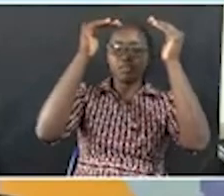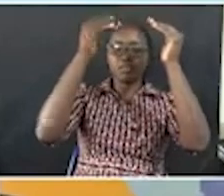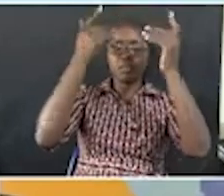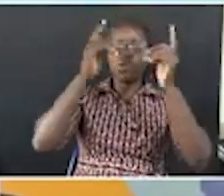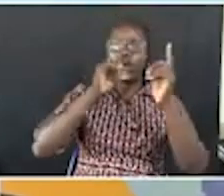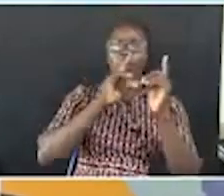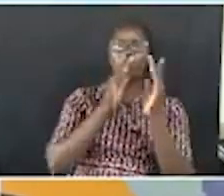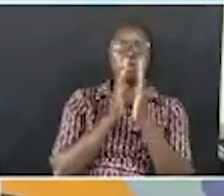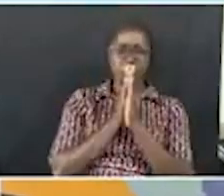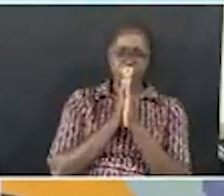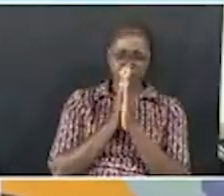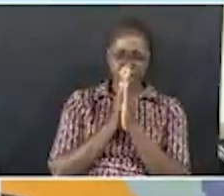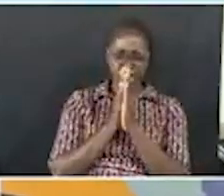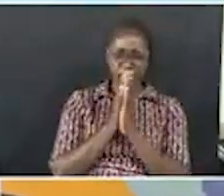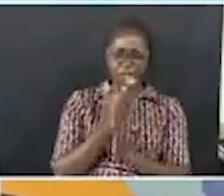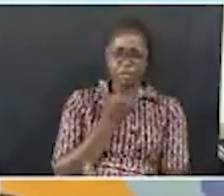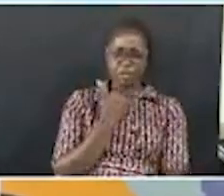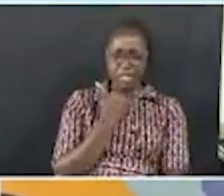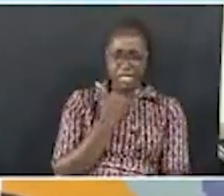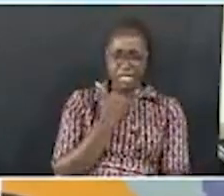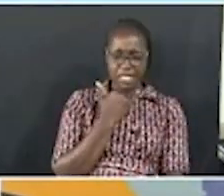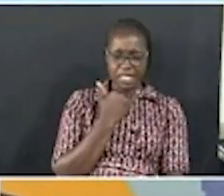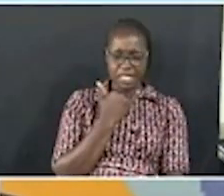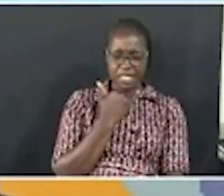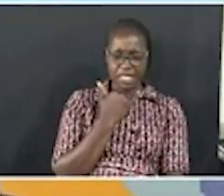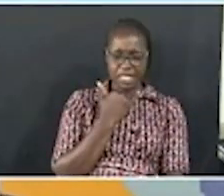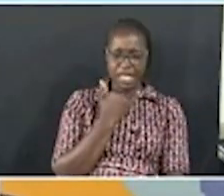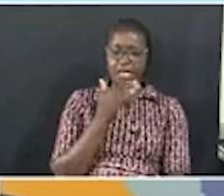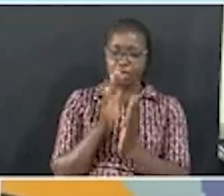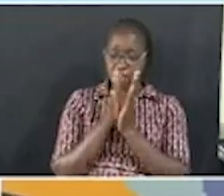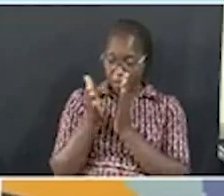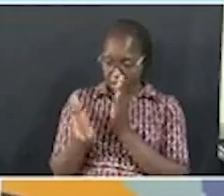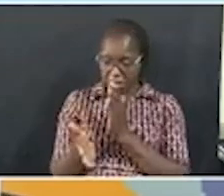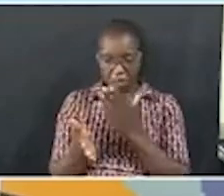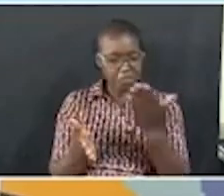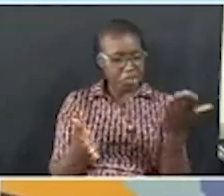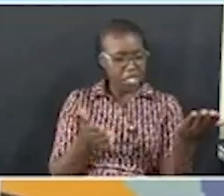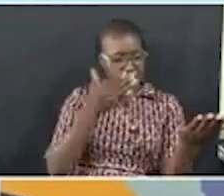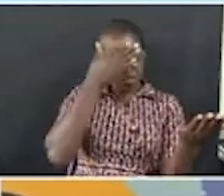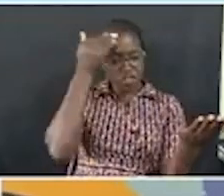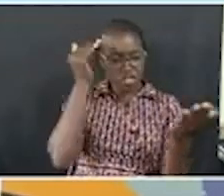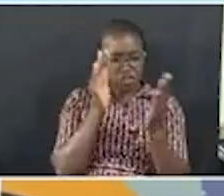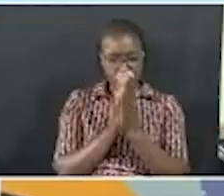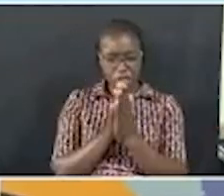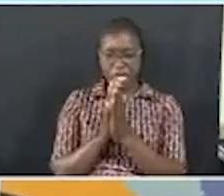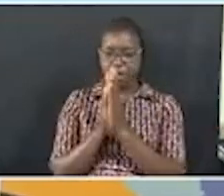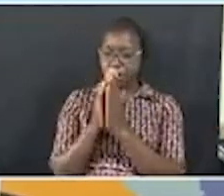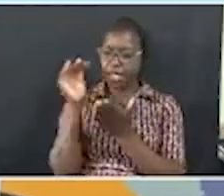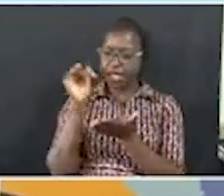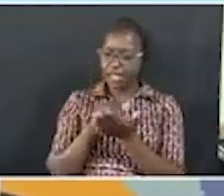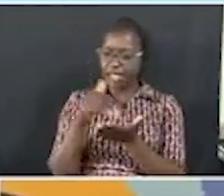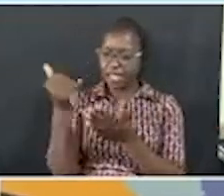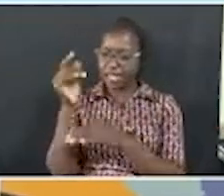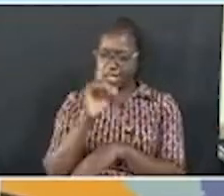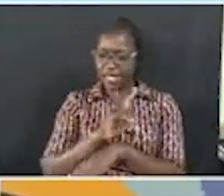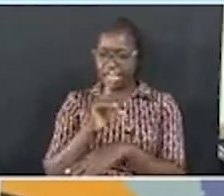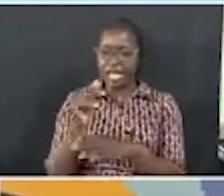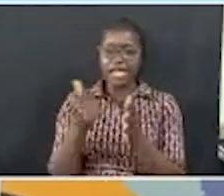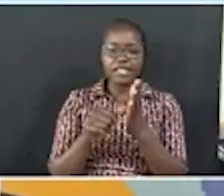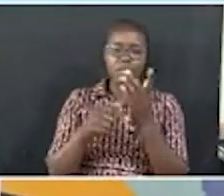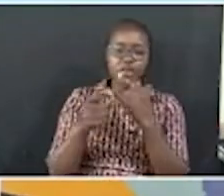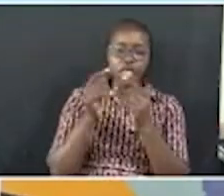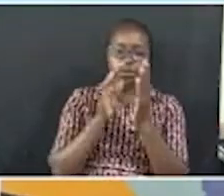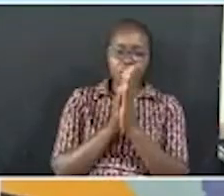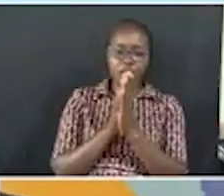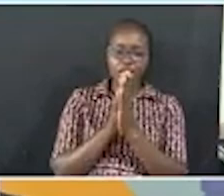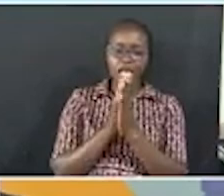we have been praying erratically. We pray here, pray there, forget to pray, pray again, pray another day. Trouble comes, we